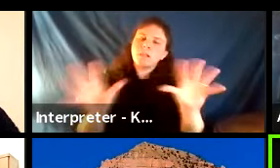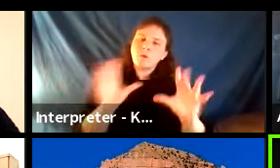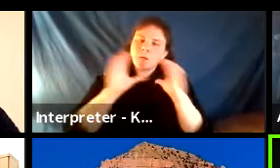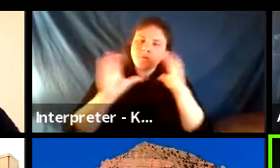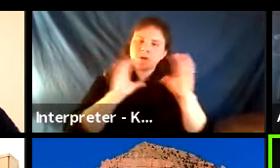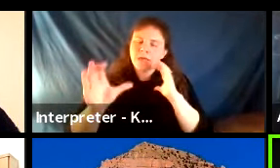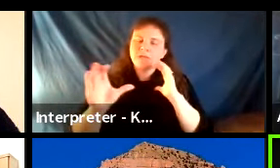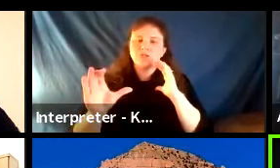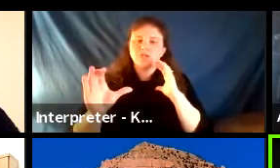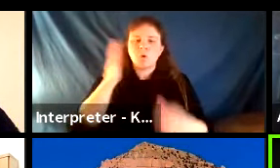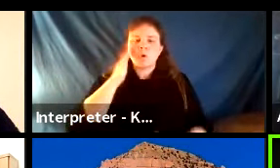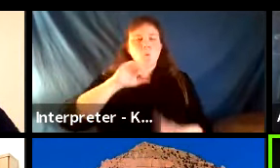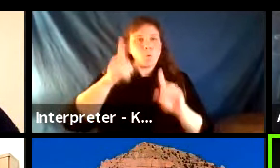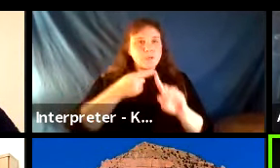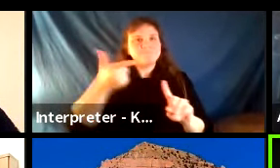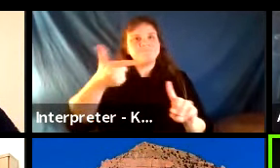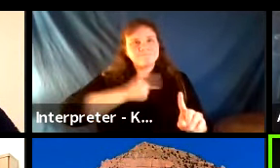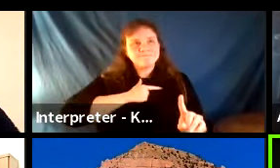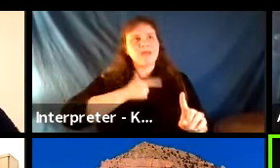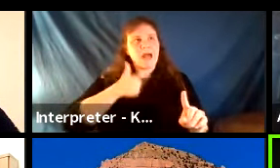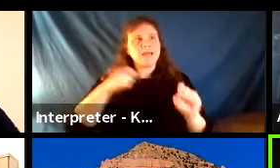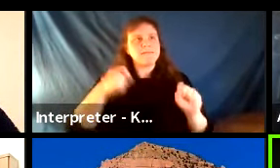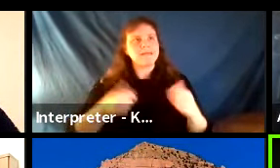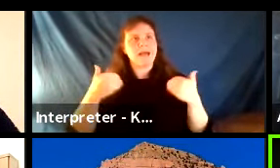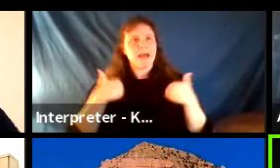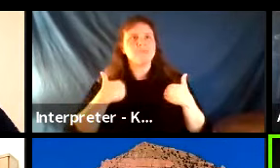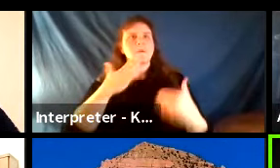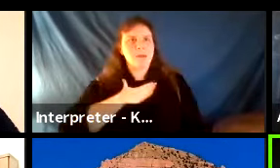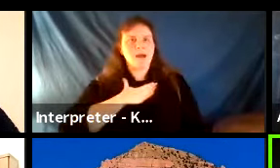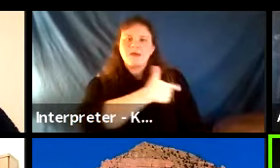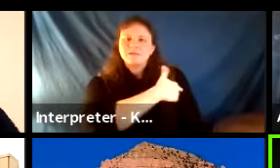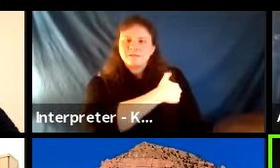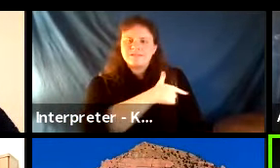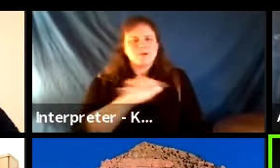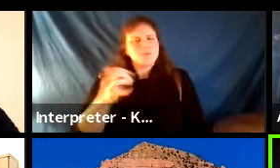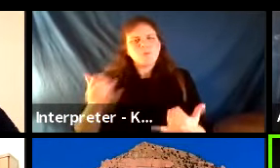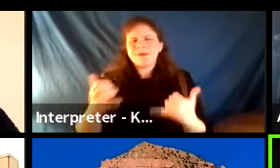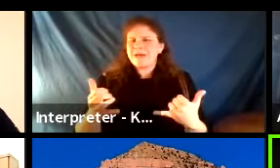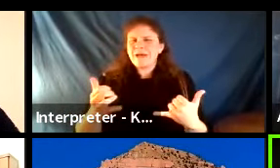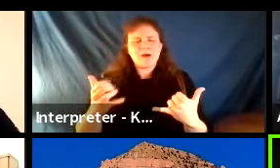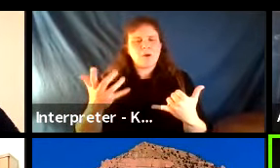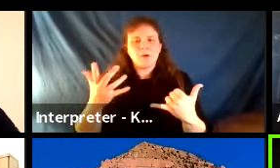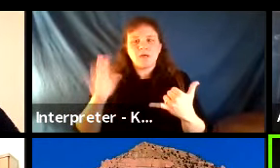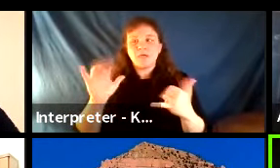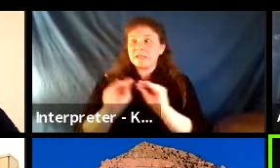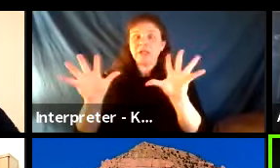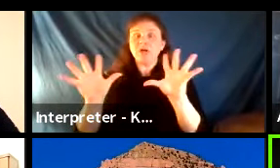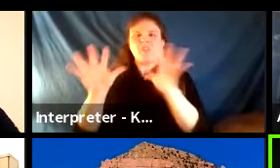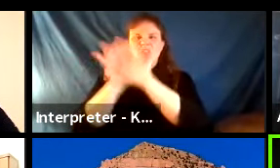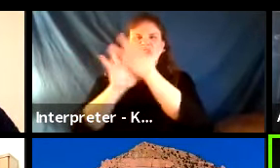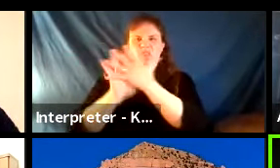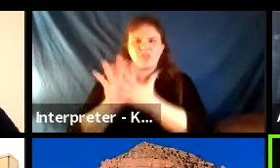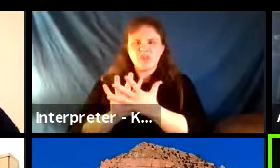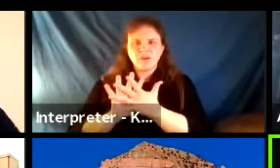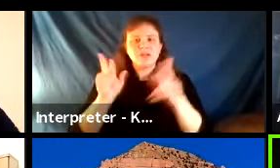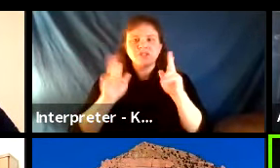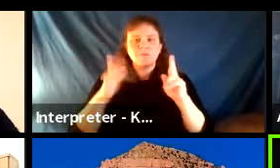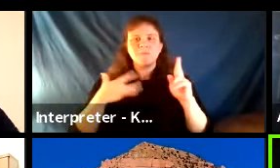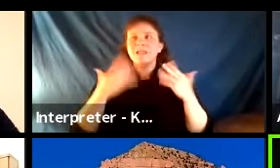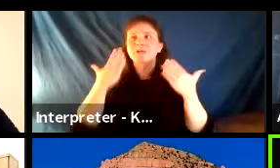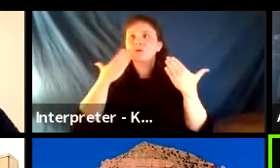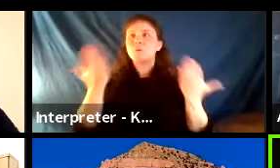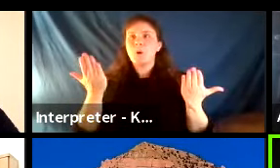going to be there. That the lack of transparency and lack of knowing that the unknown is causing additional stress